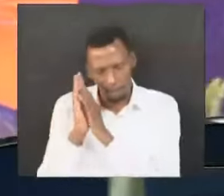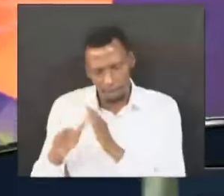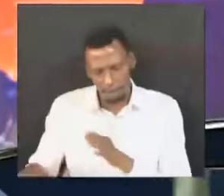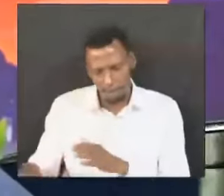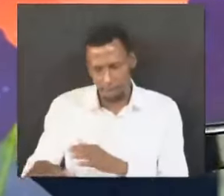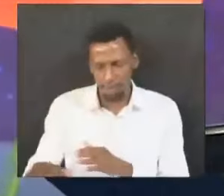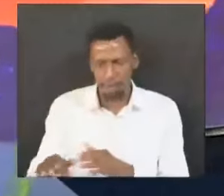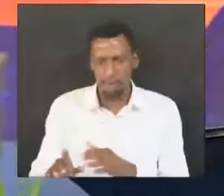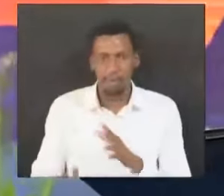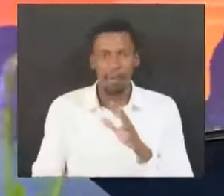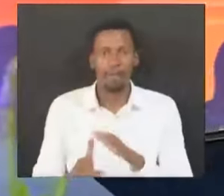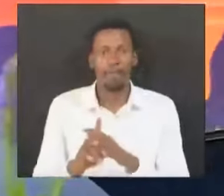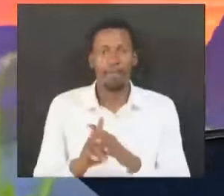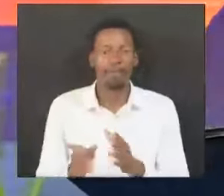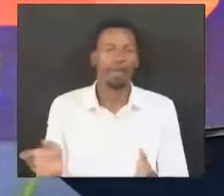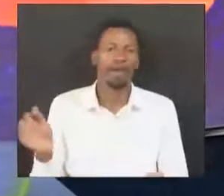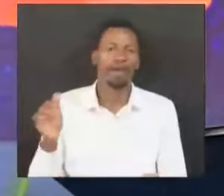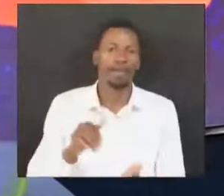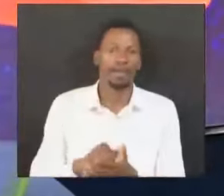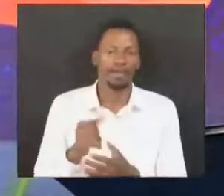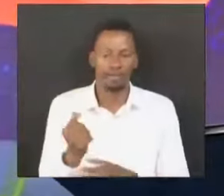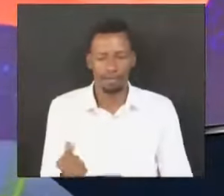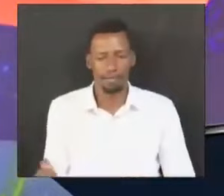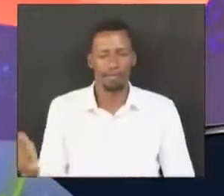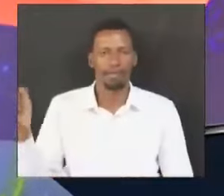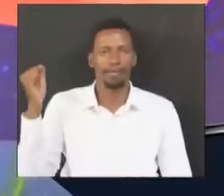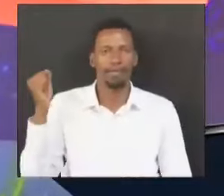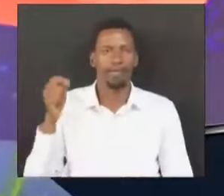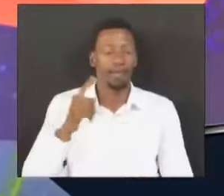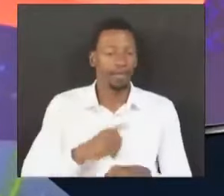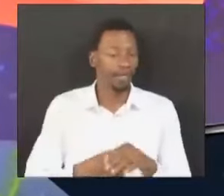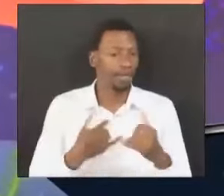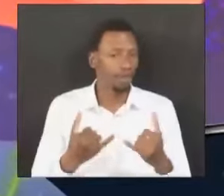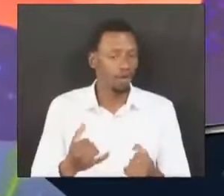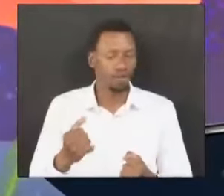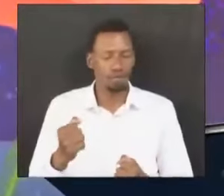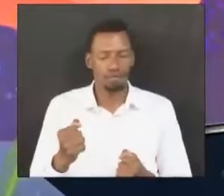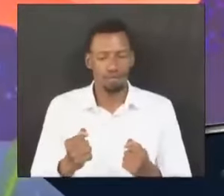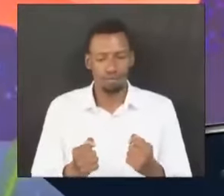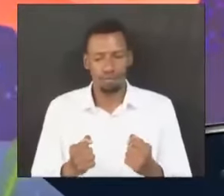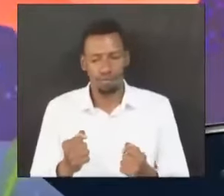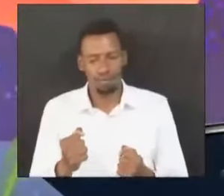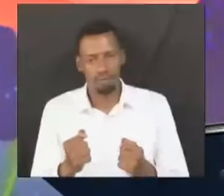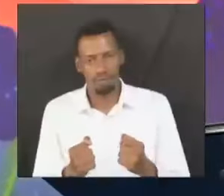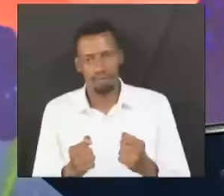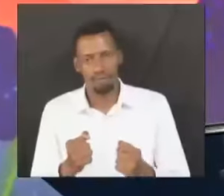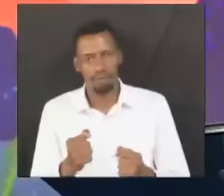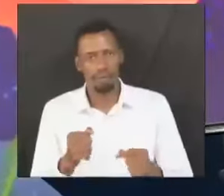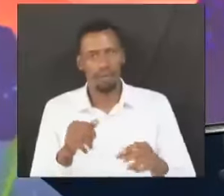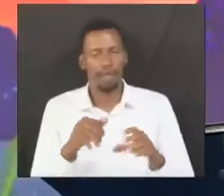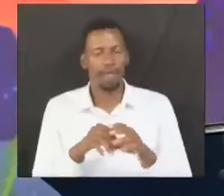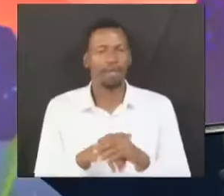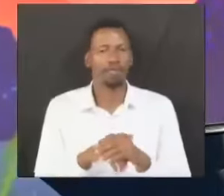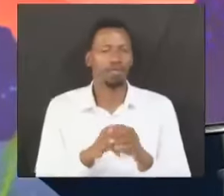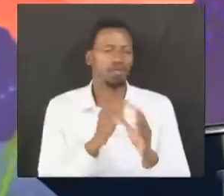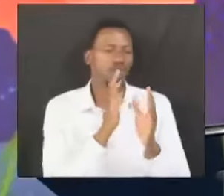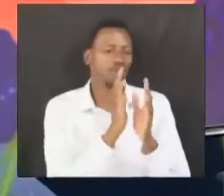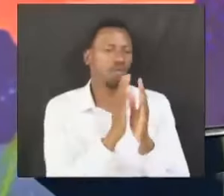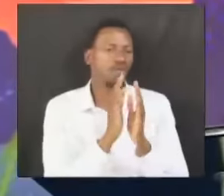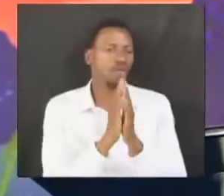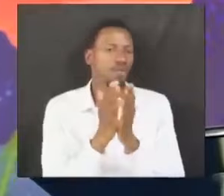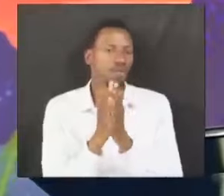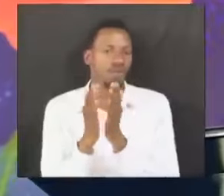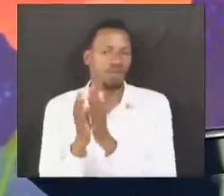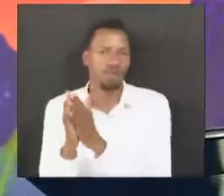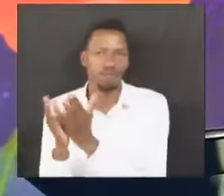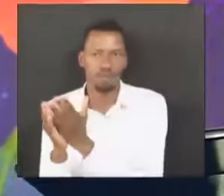child arose and this time walked into the library. He then proceeded,